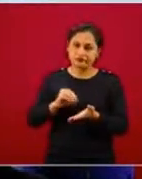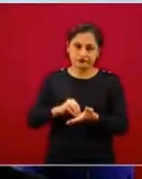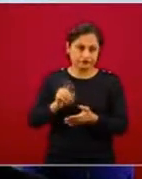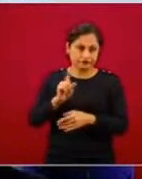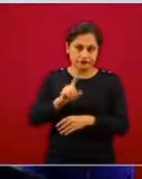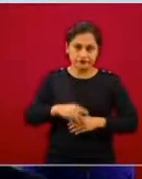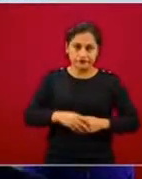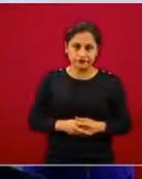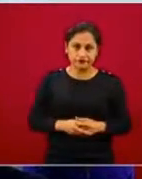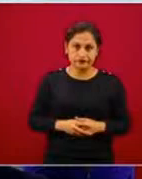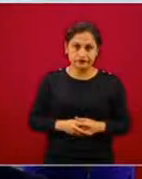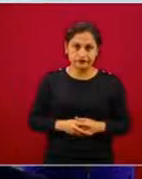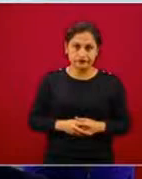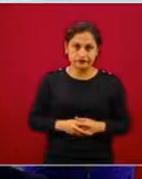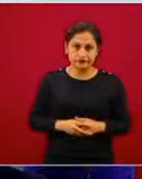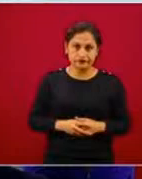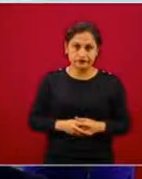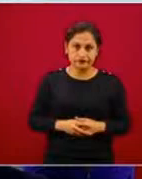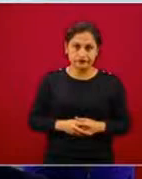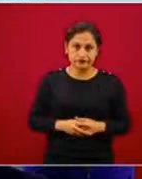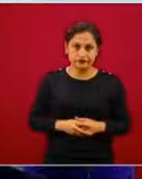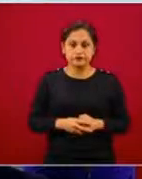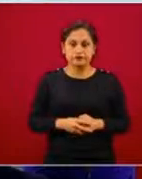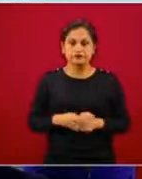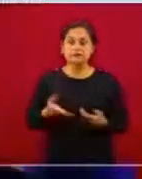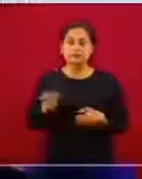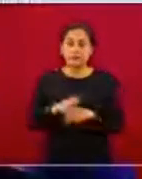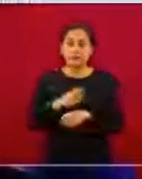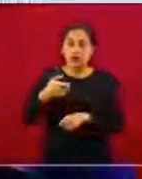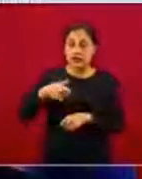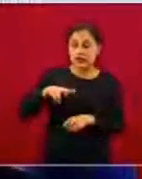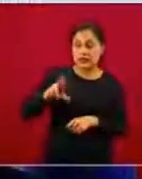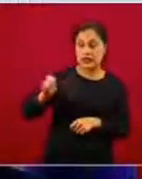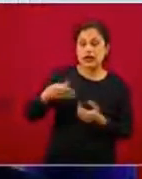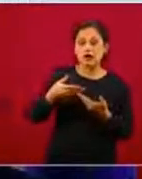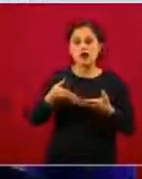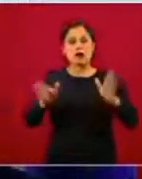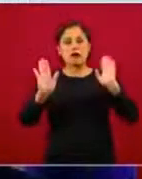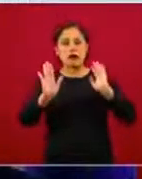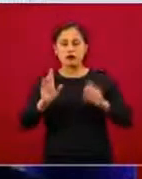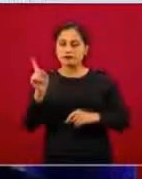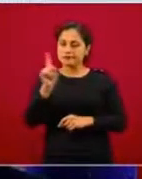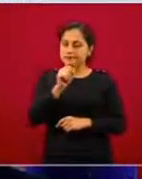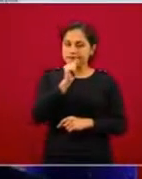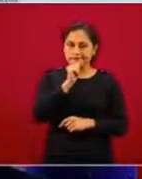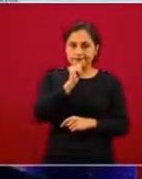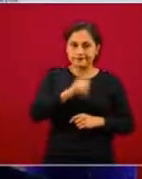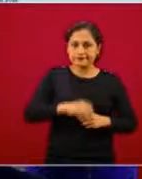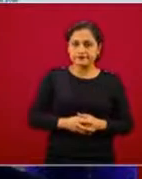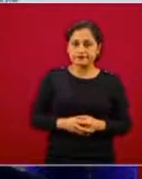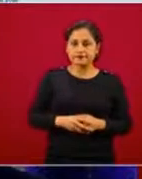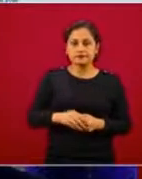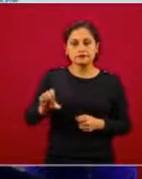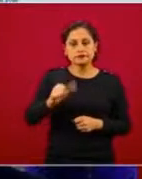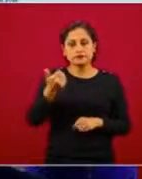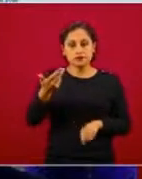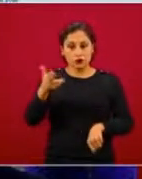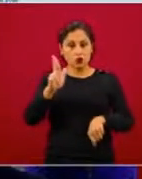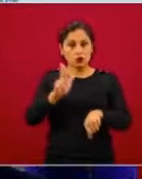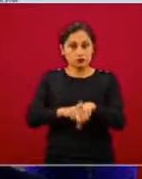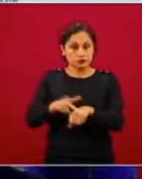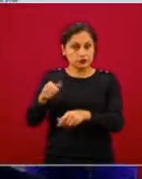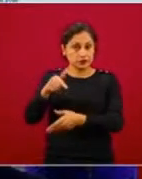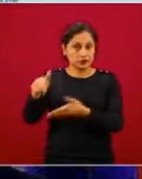where very much at the bottom where there are very, very few cases. And that's where we can start to open up mobility a bit more. Here